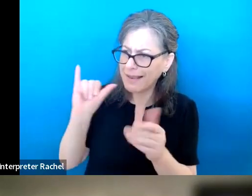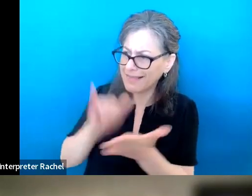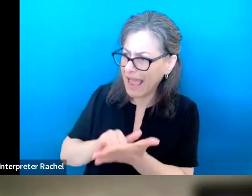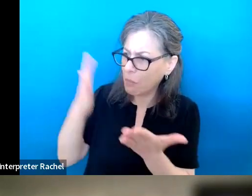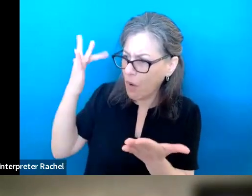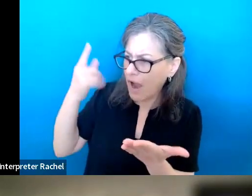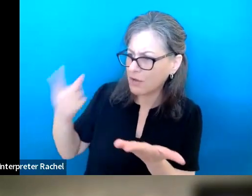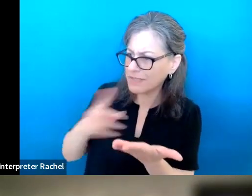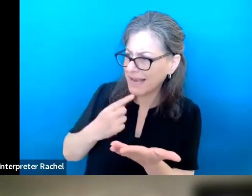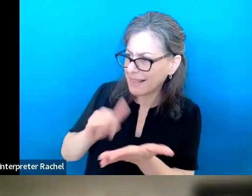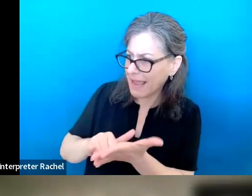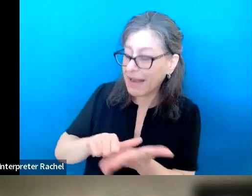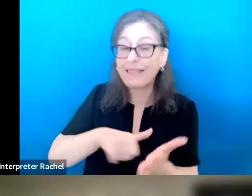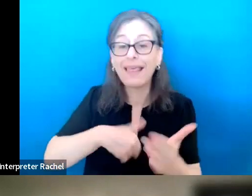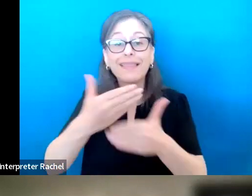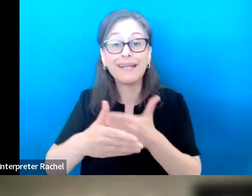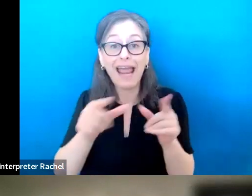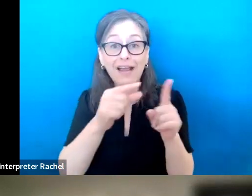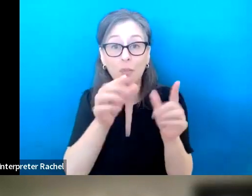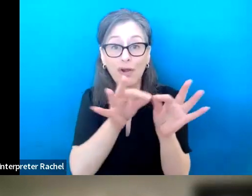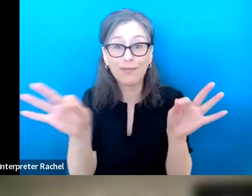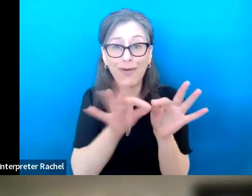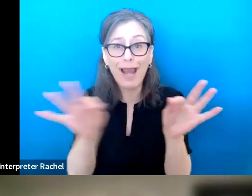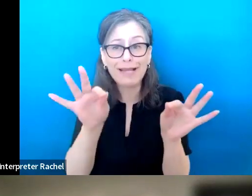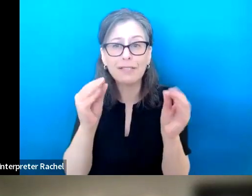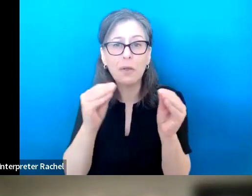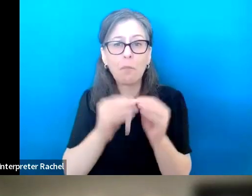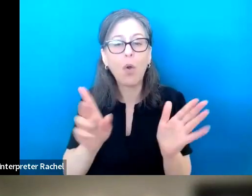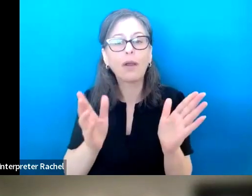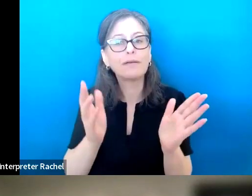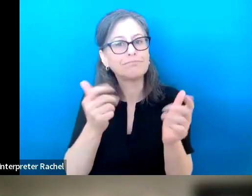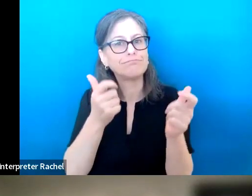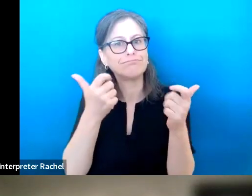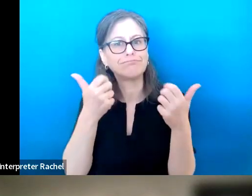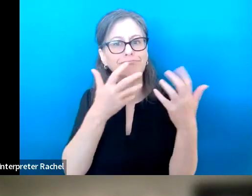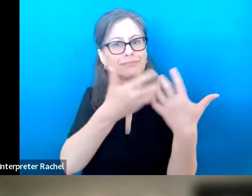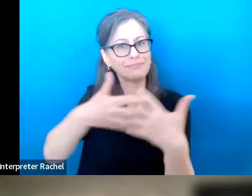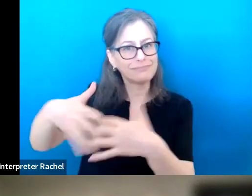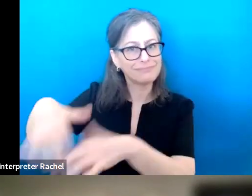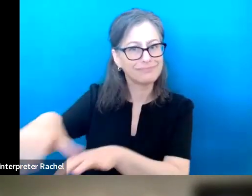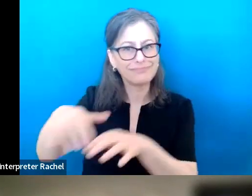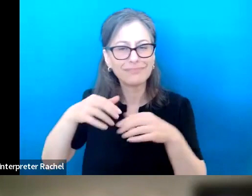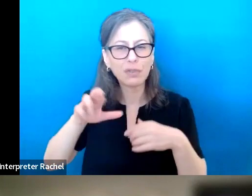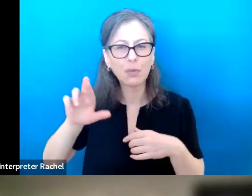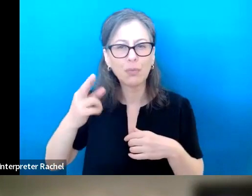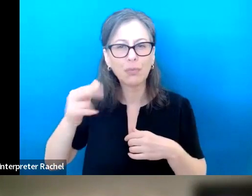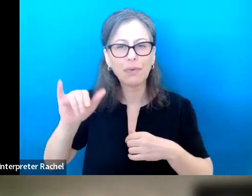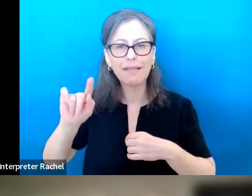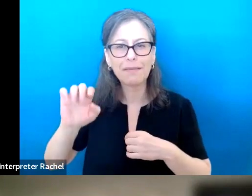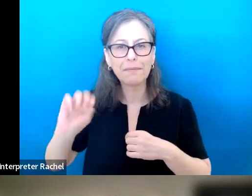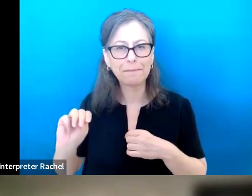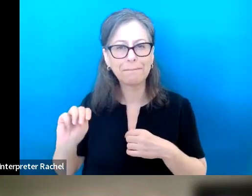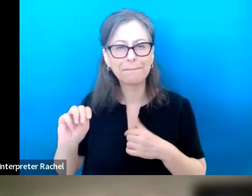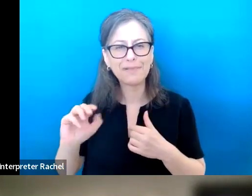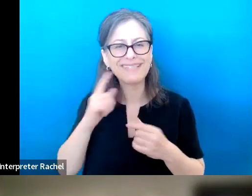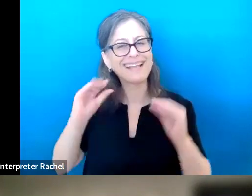And actually then the next set of curses that come out have got much more of a rhythm to them, you know, so they're kind of constantly teaching each other. And